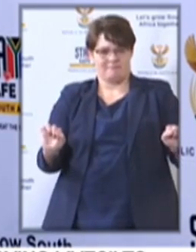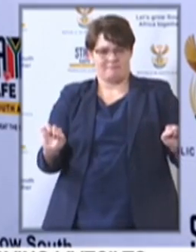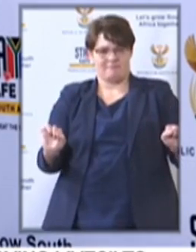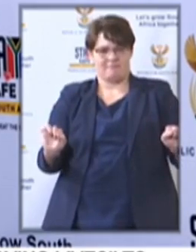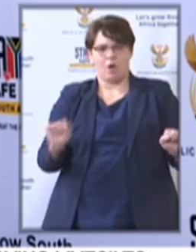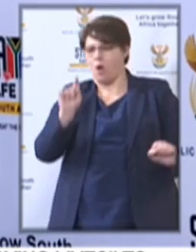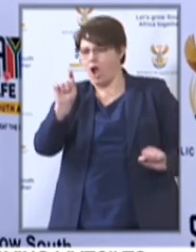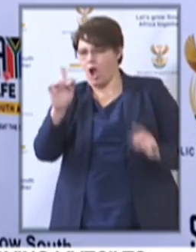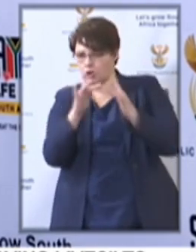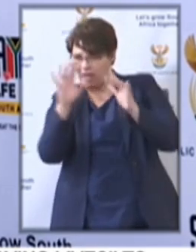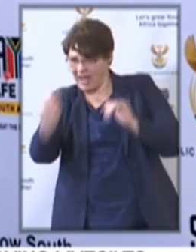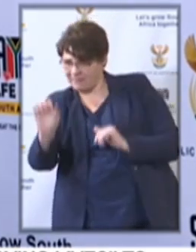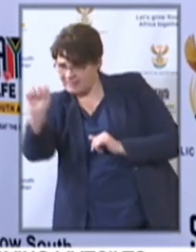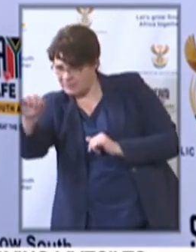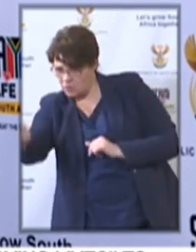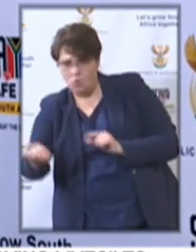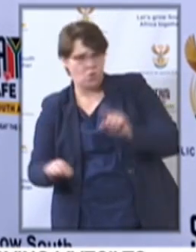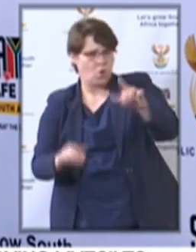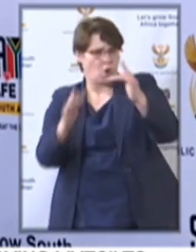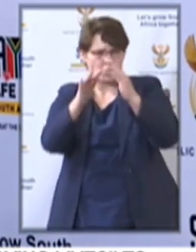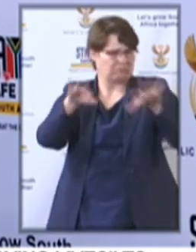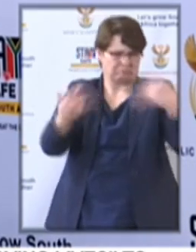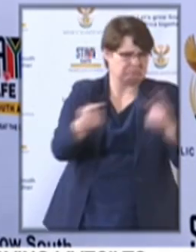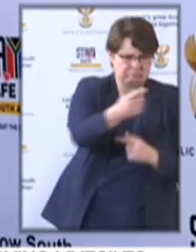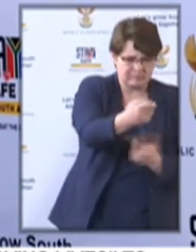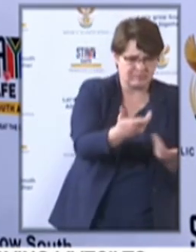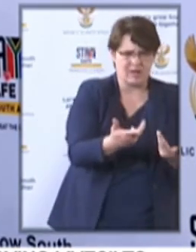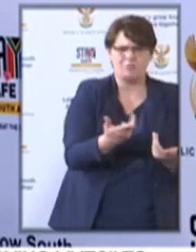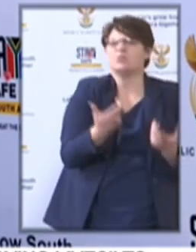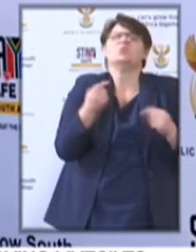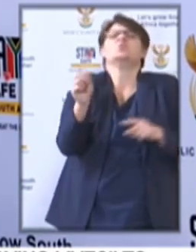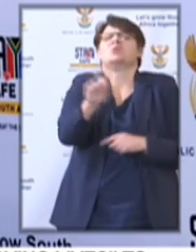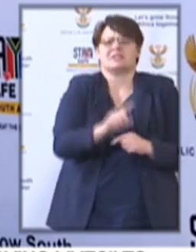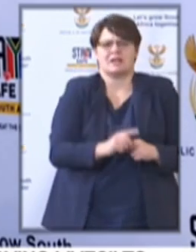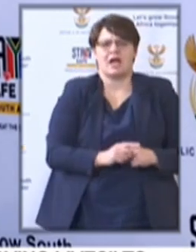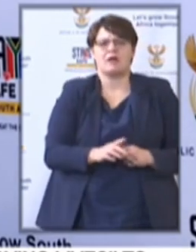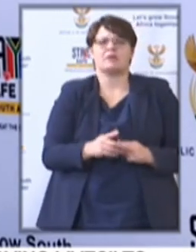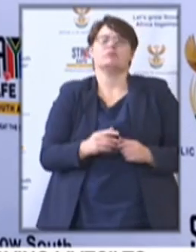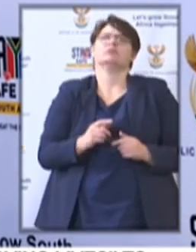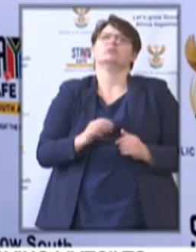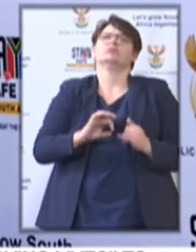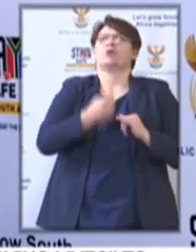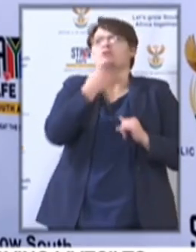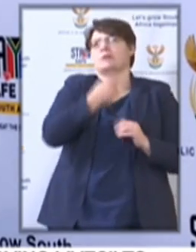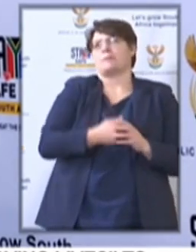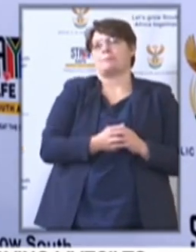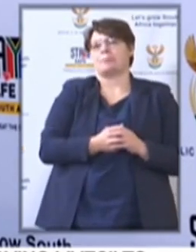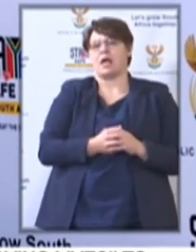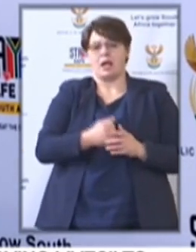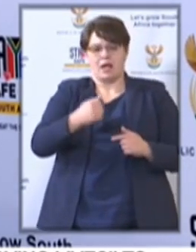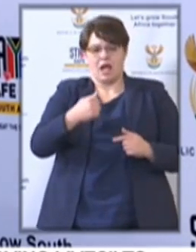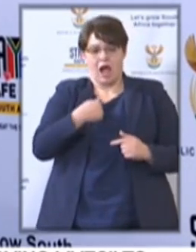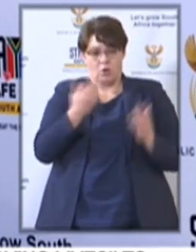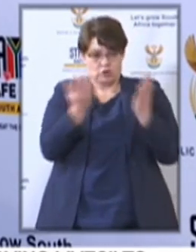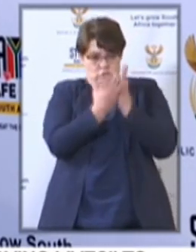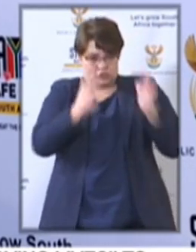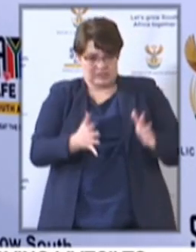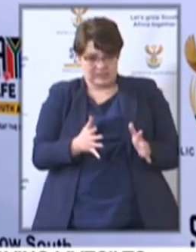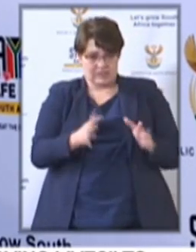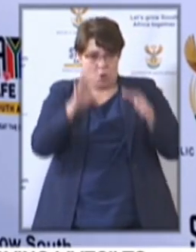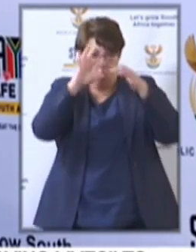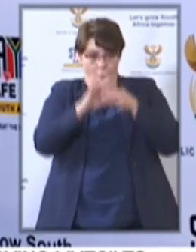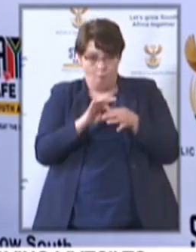areas of connectivity in our country. In other words, what they are doing is to try and say, where are our students,